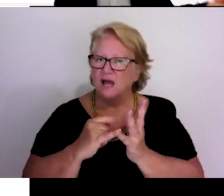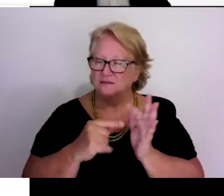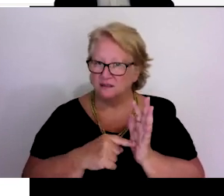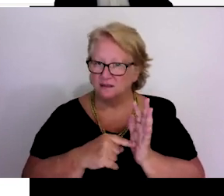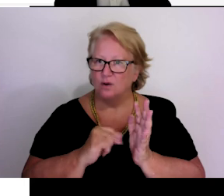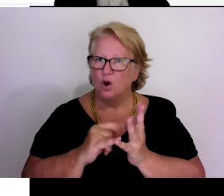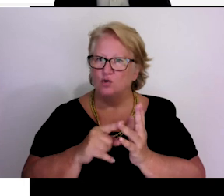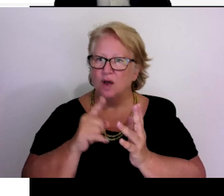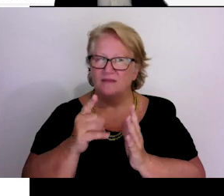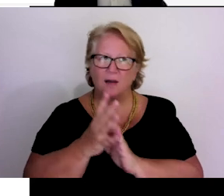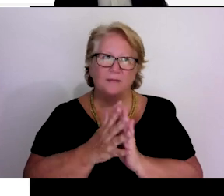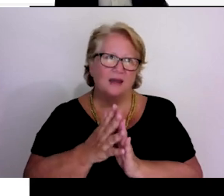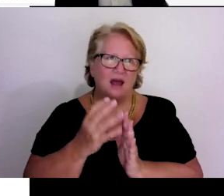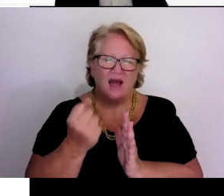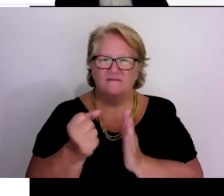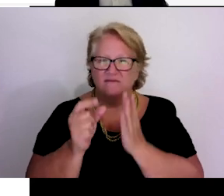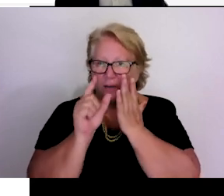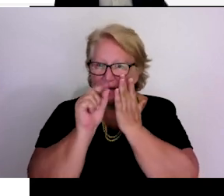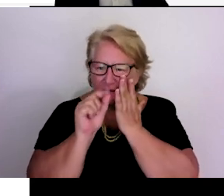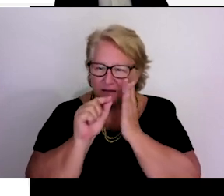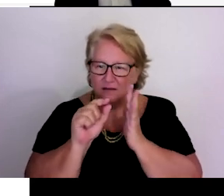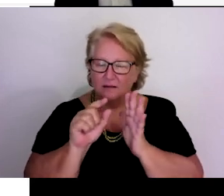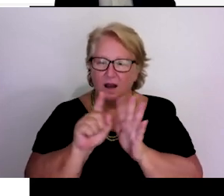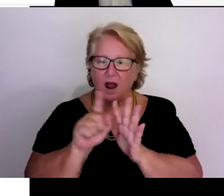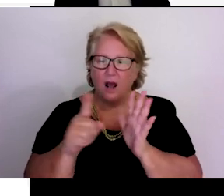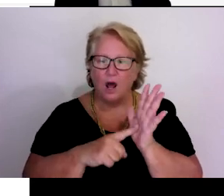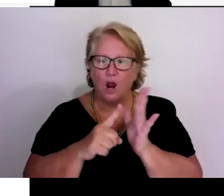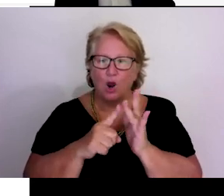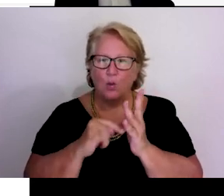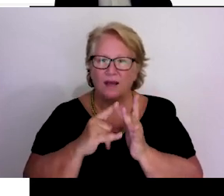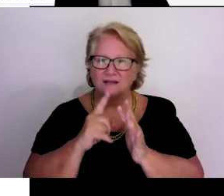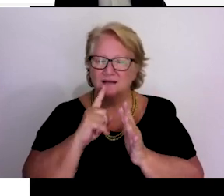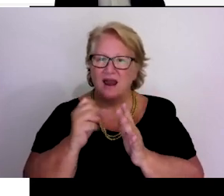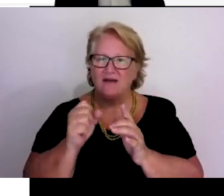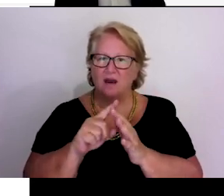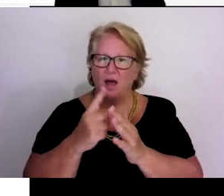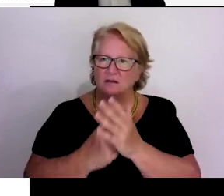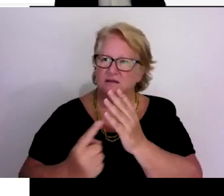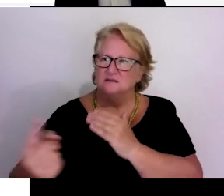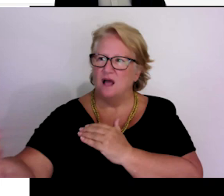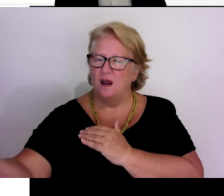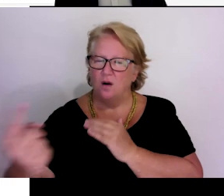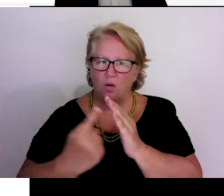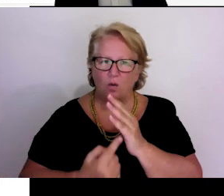there's essentially, as Louise was telling us, a siloing in these data